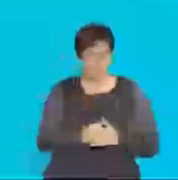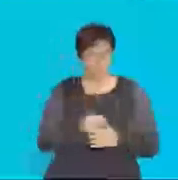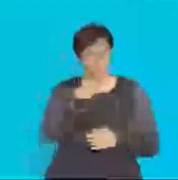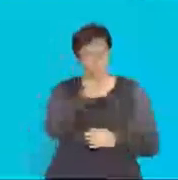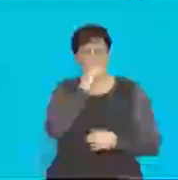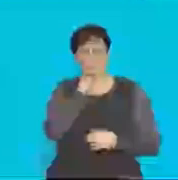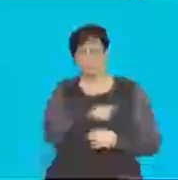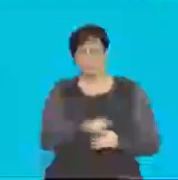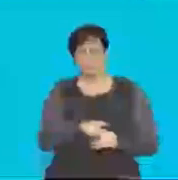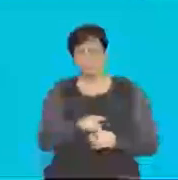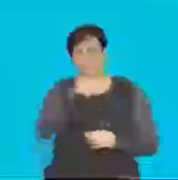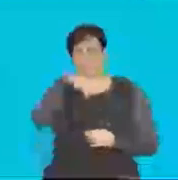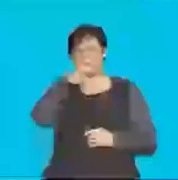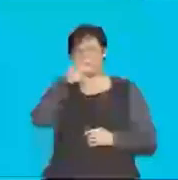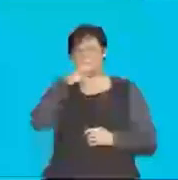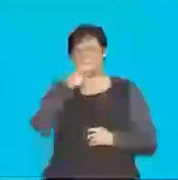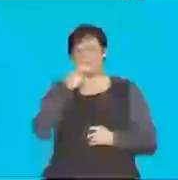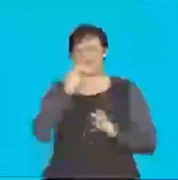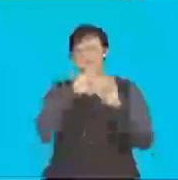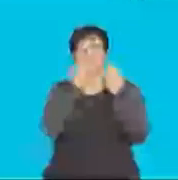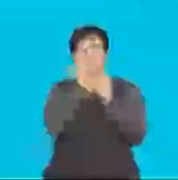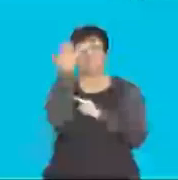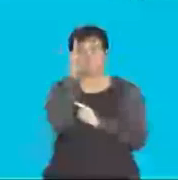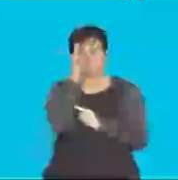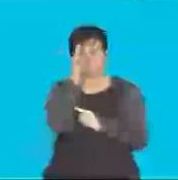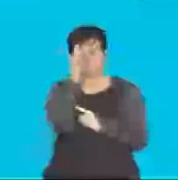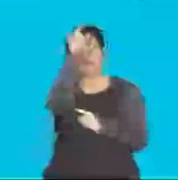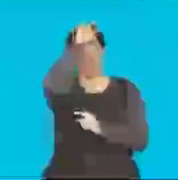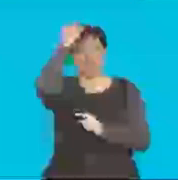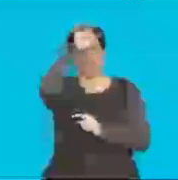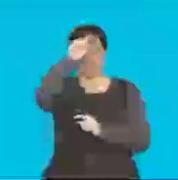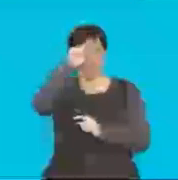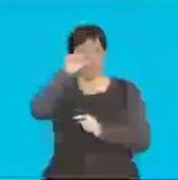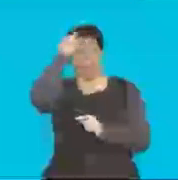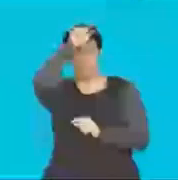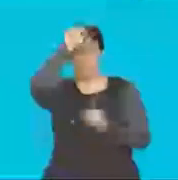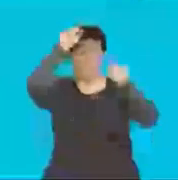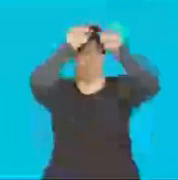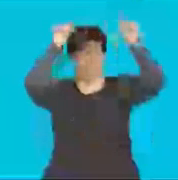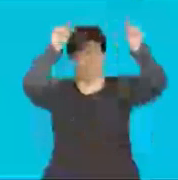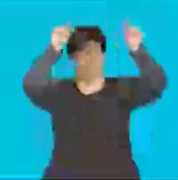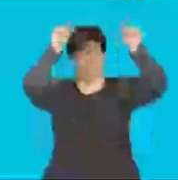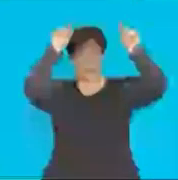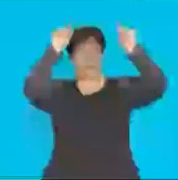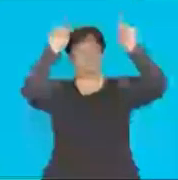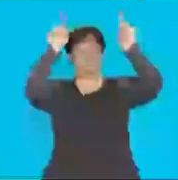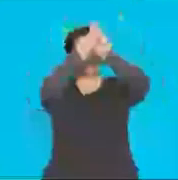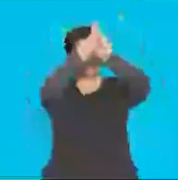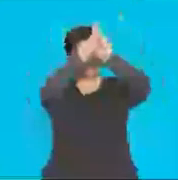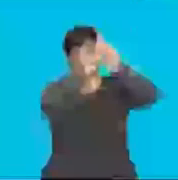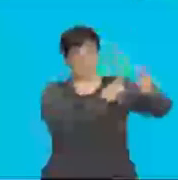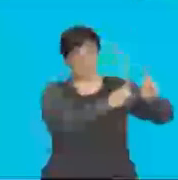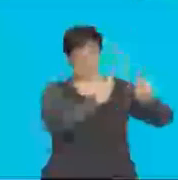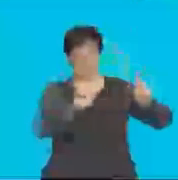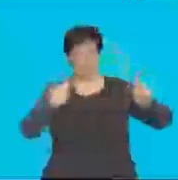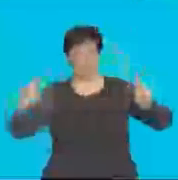you that a pedigree diagram is essentially a family tree that shows you how a specific characteristic is